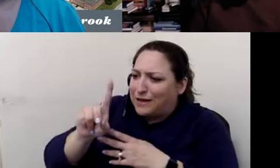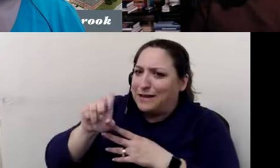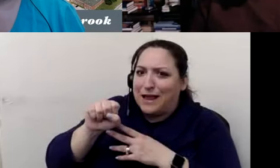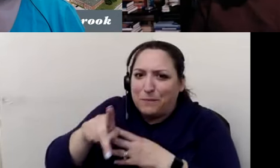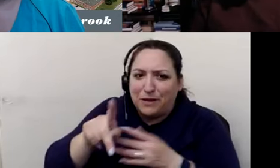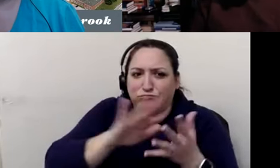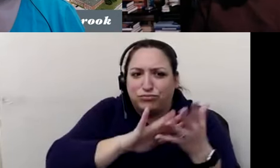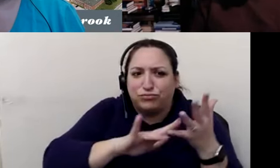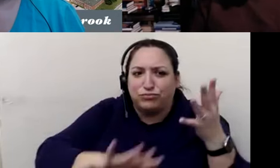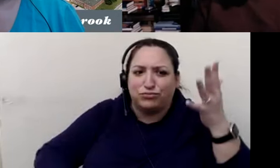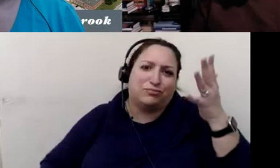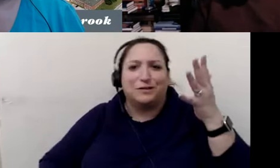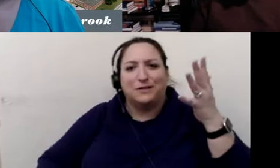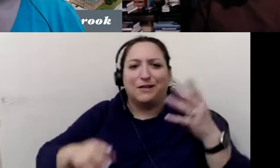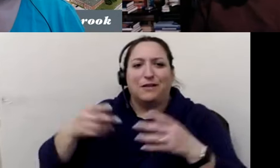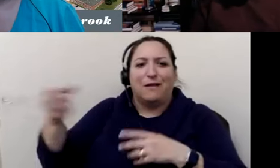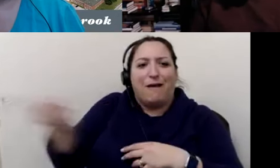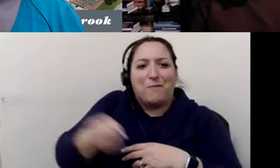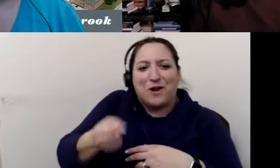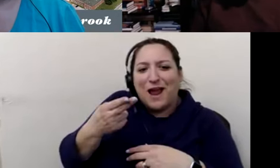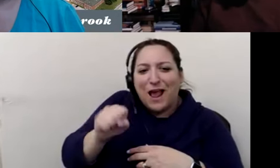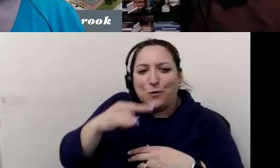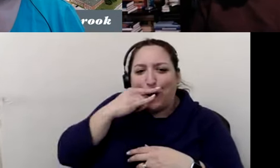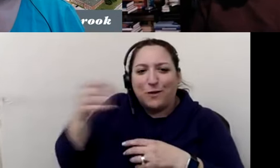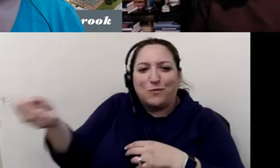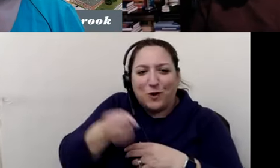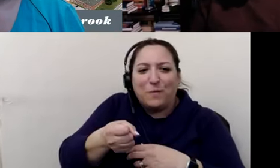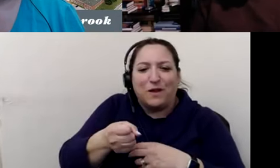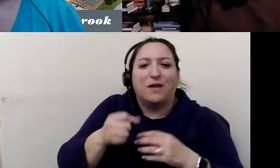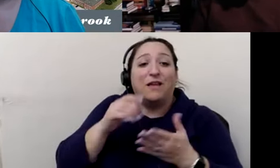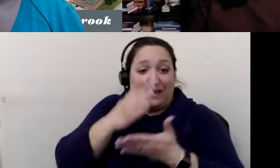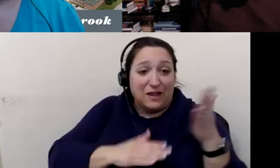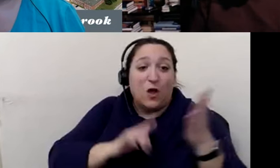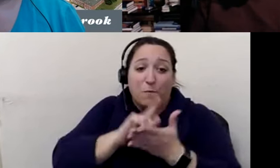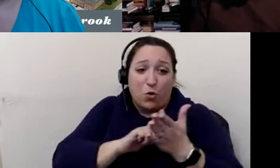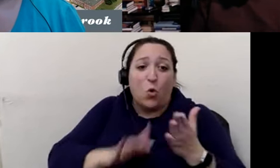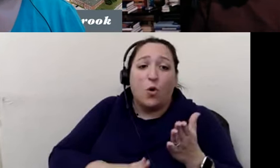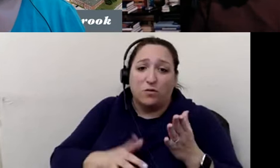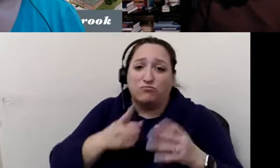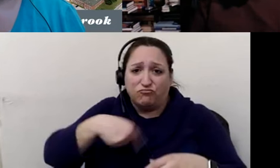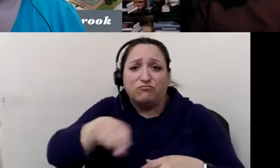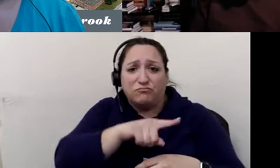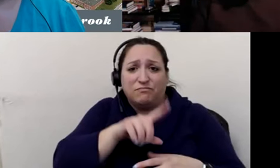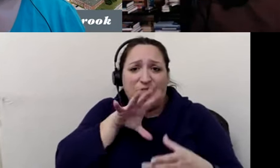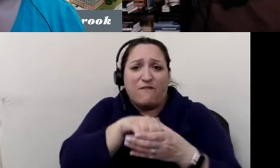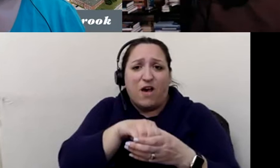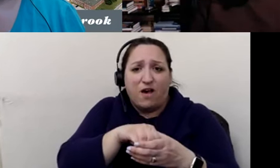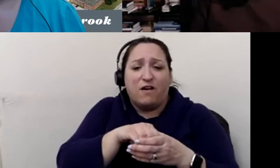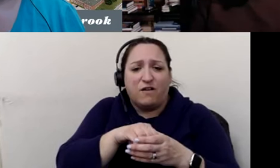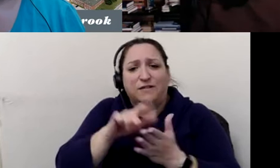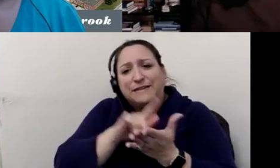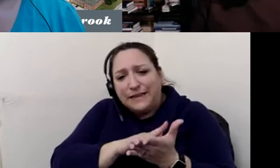DSPs. We bring in high school kids, and we do have some lawyers that are getting involved in our